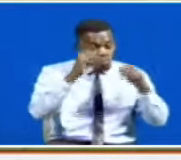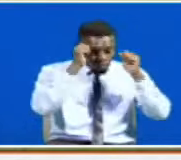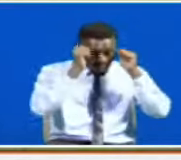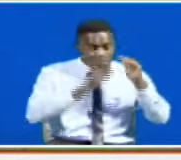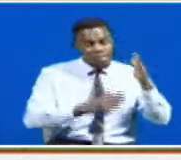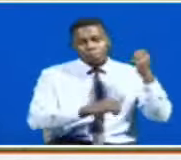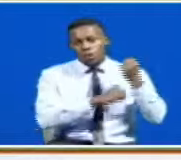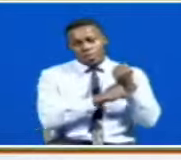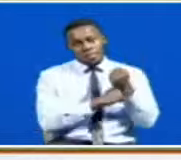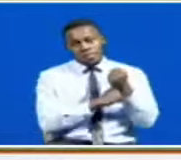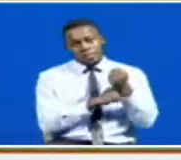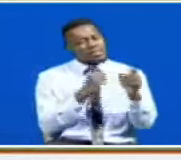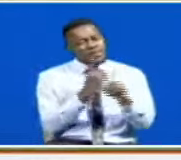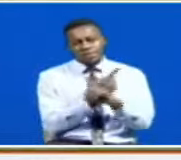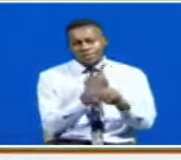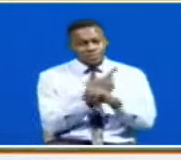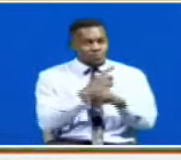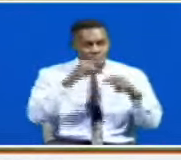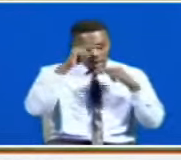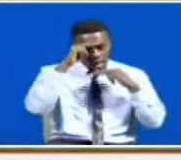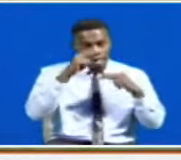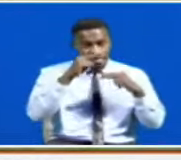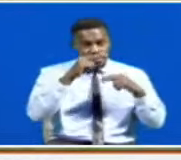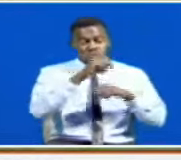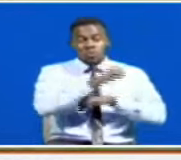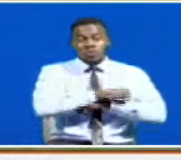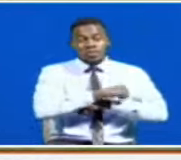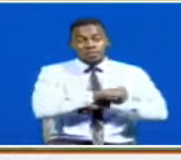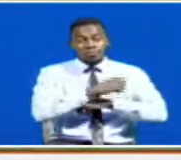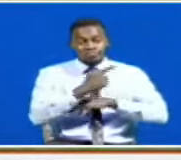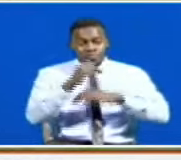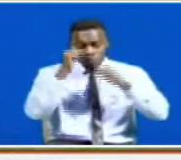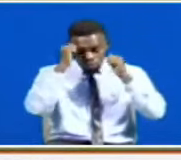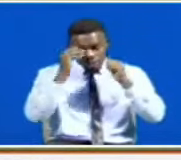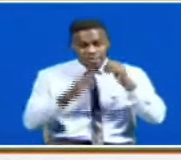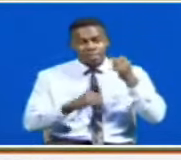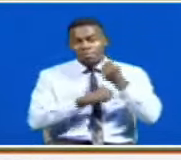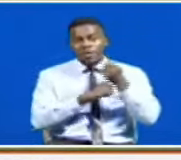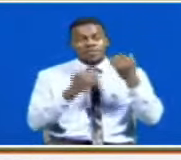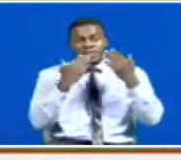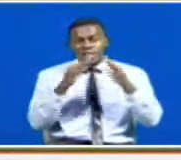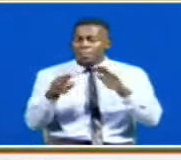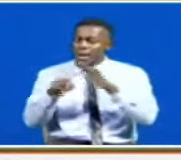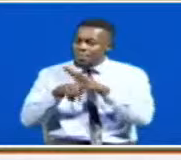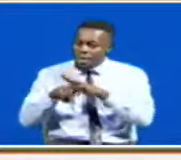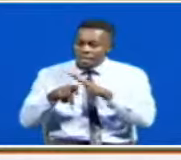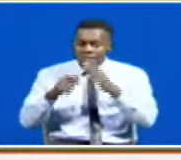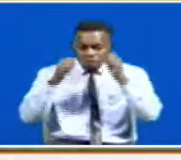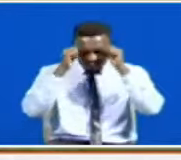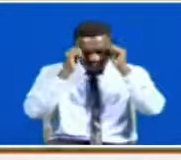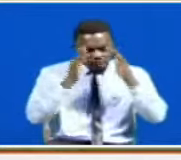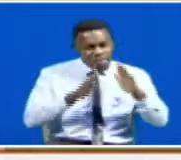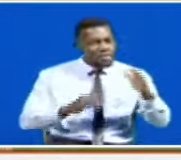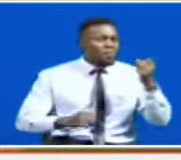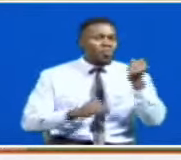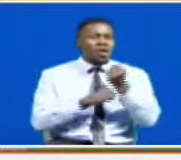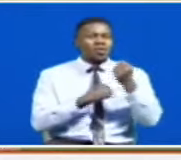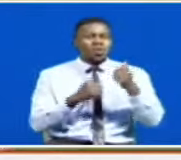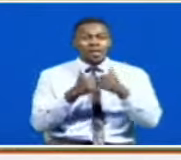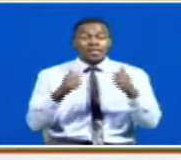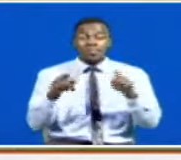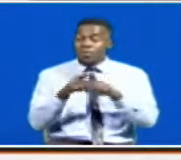school, and also children in primary school, and she even sponsored students